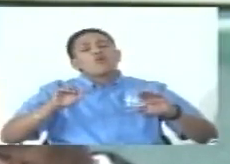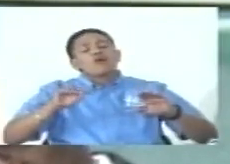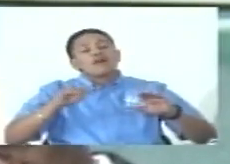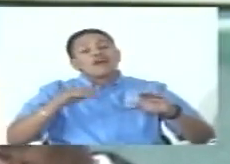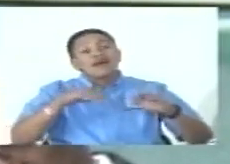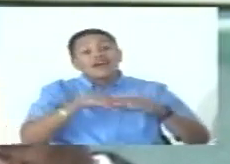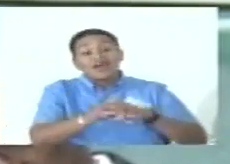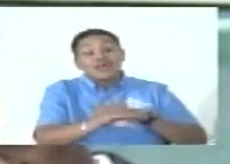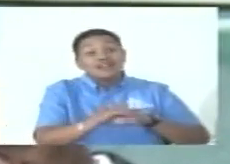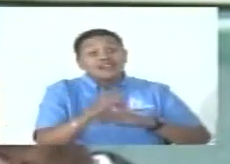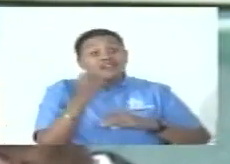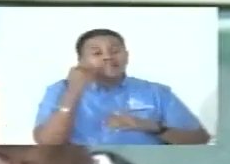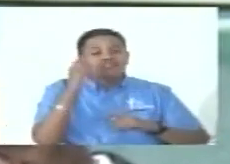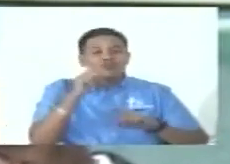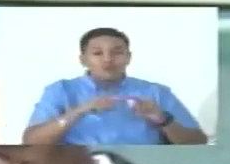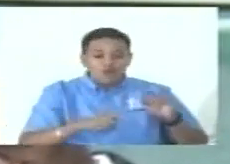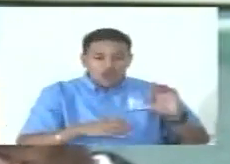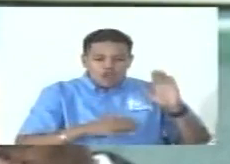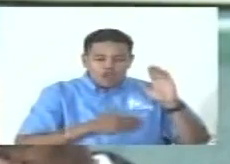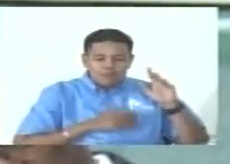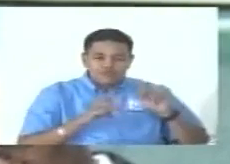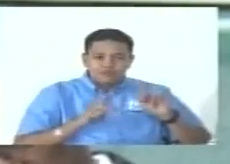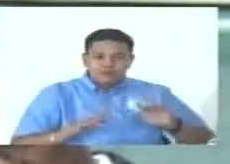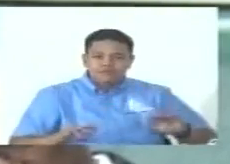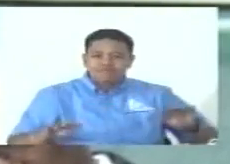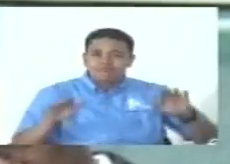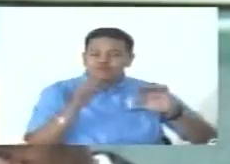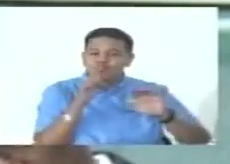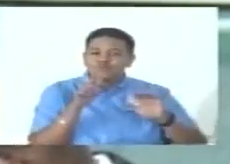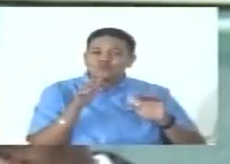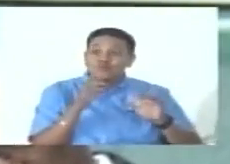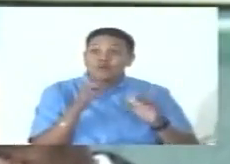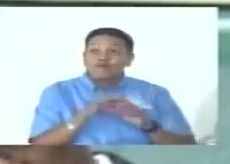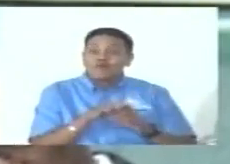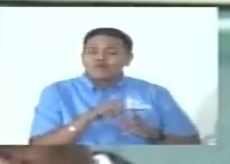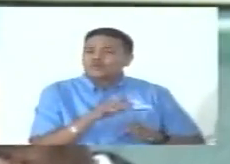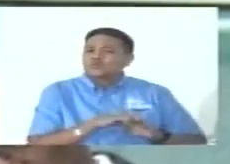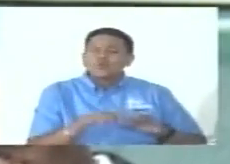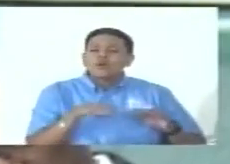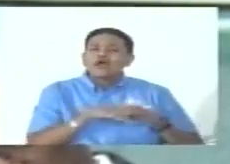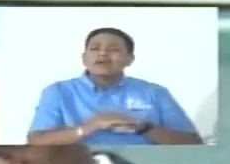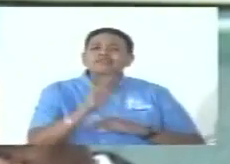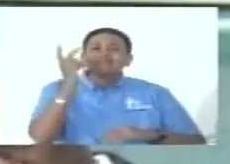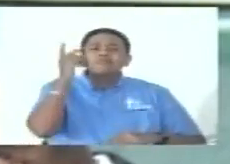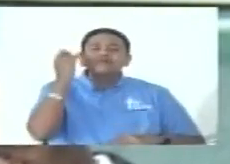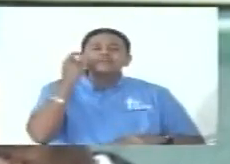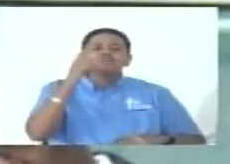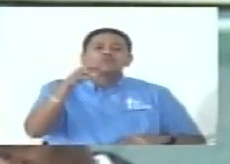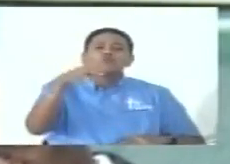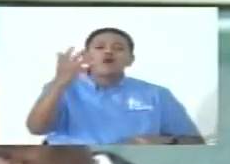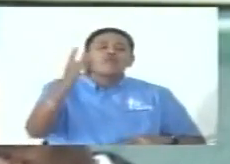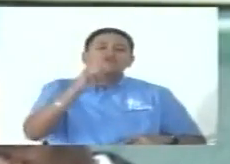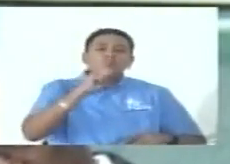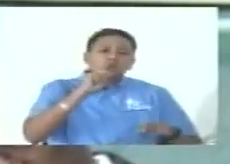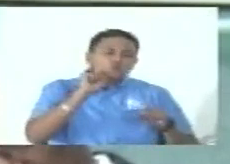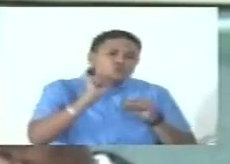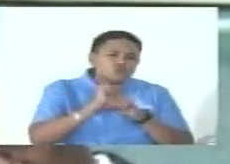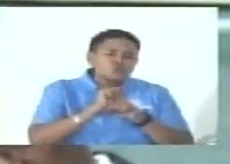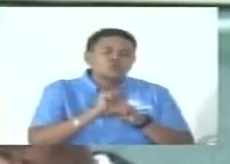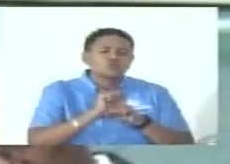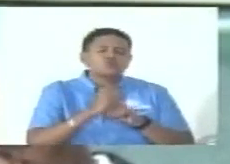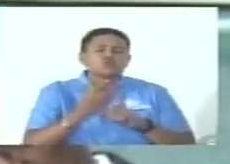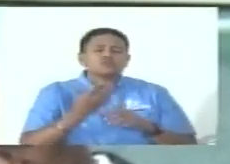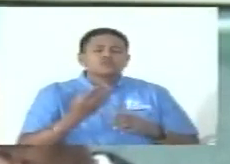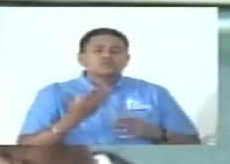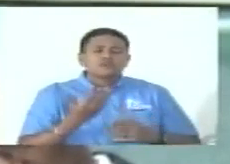you cannot commit to your constituents. Do not enter politics if you don't have true and